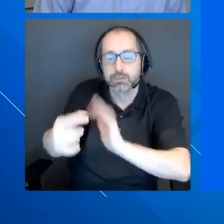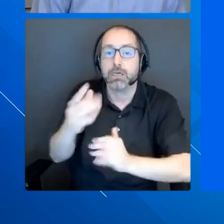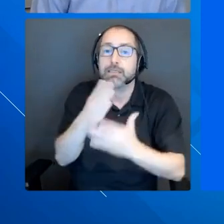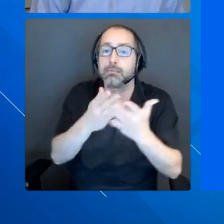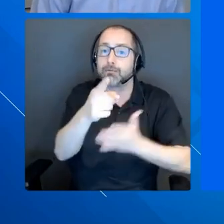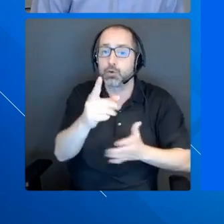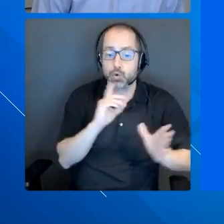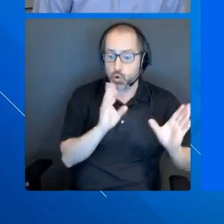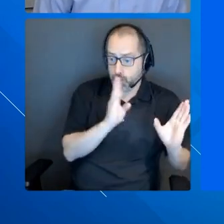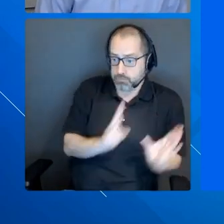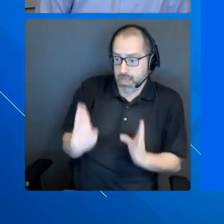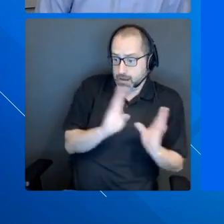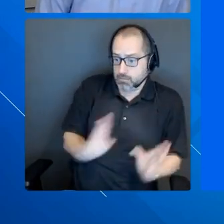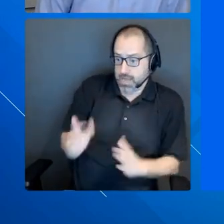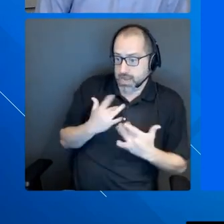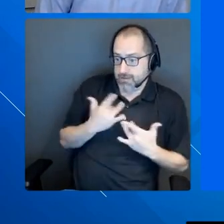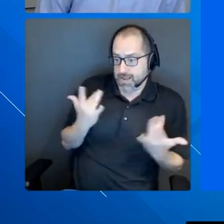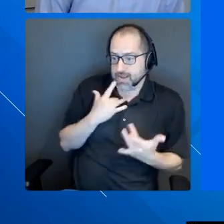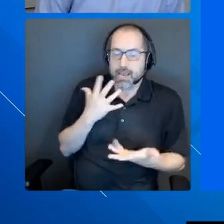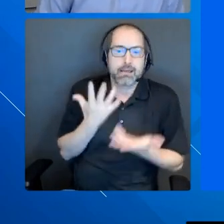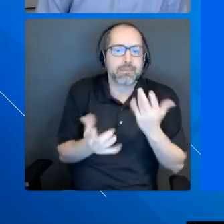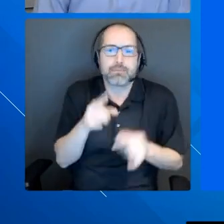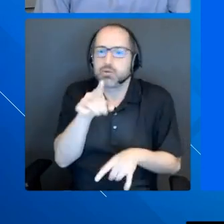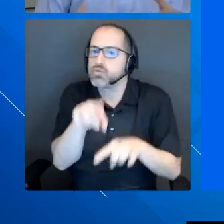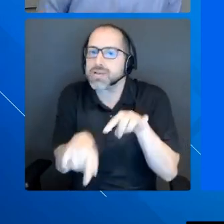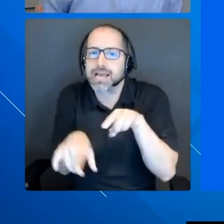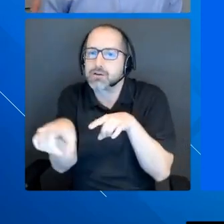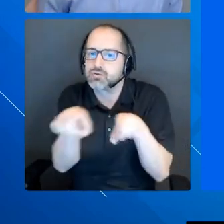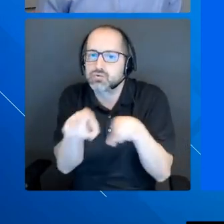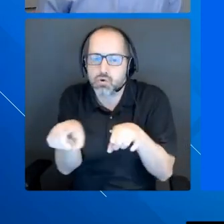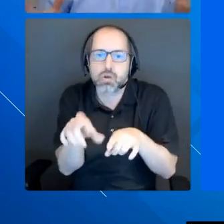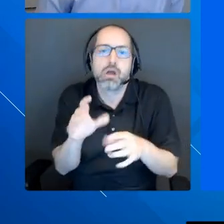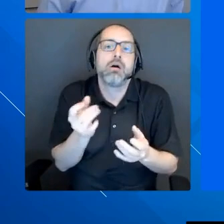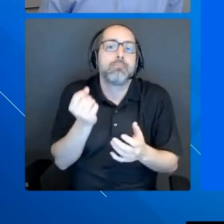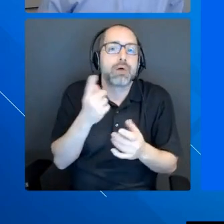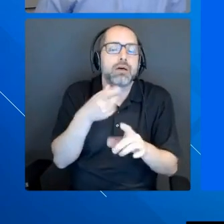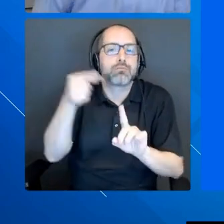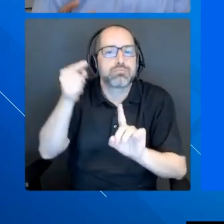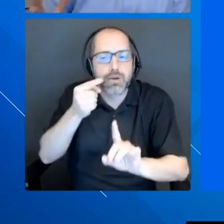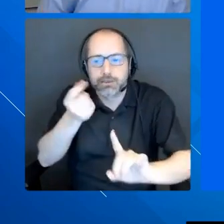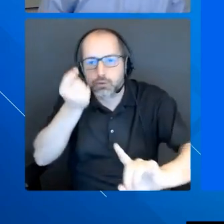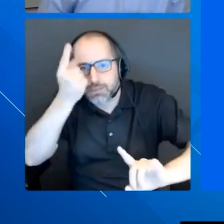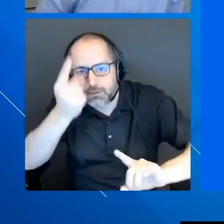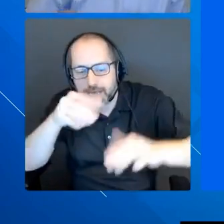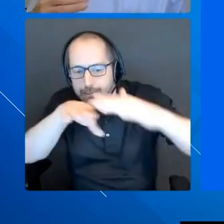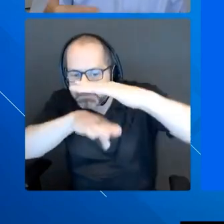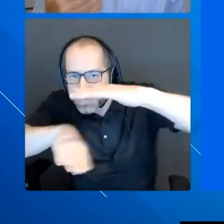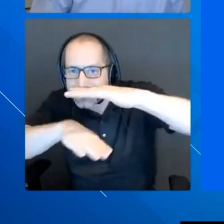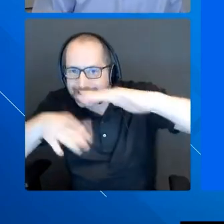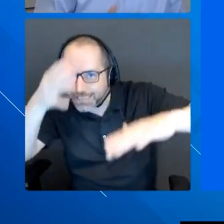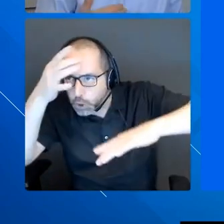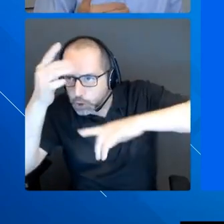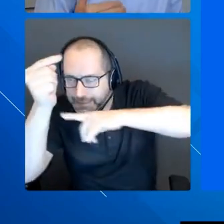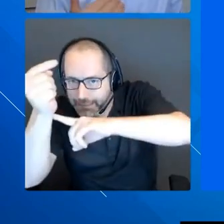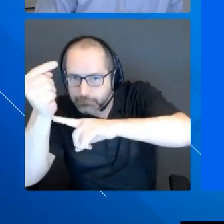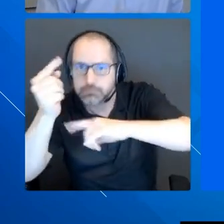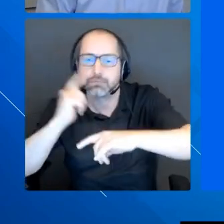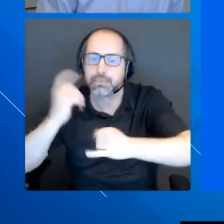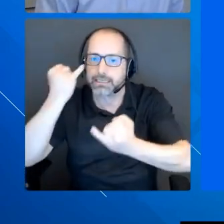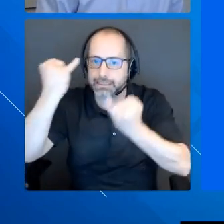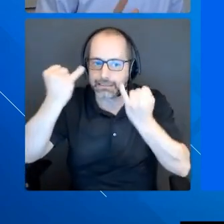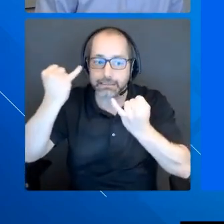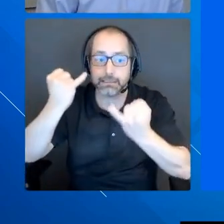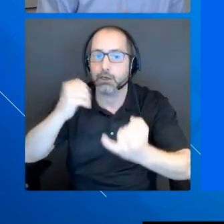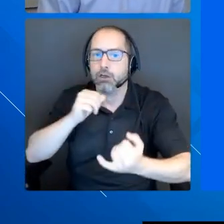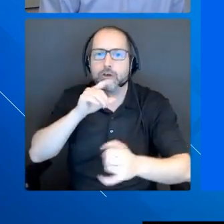be things that are out of your control. I really want us to understand the basic concepts of this, not necessarily